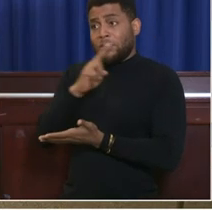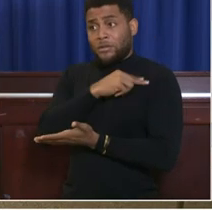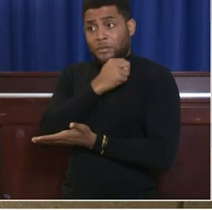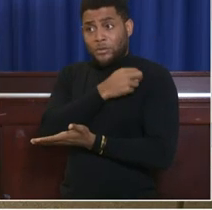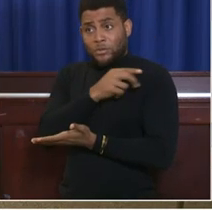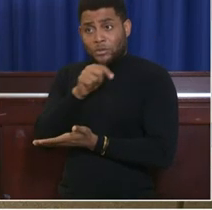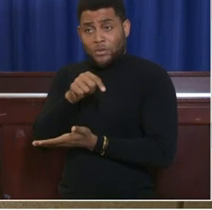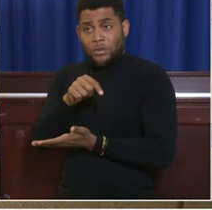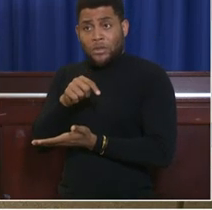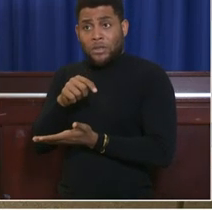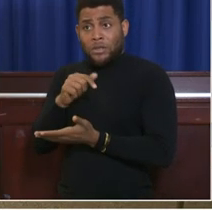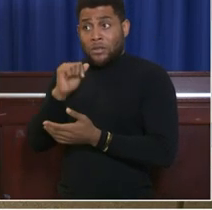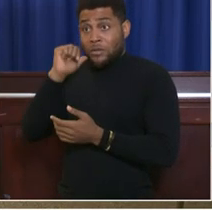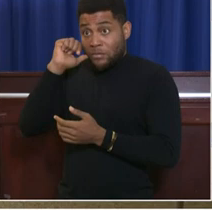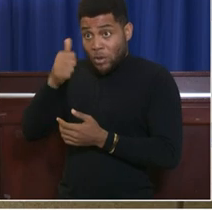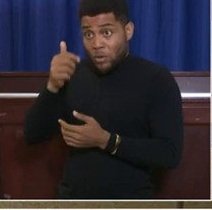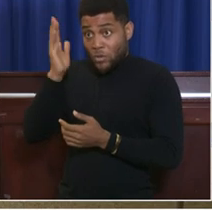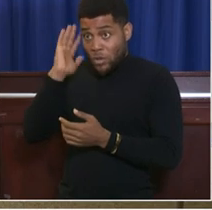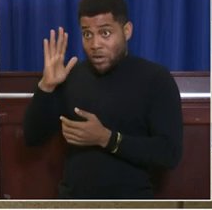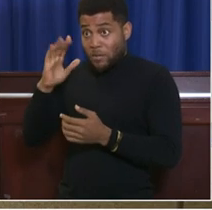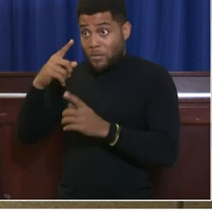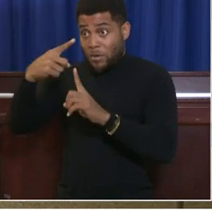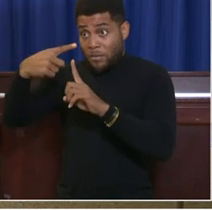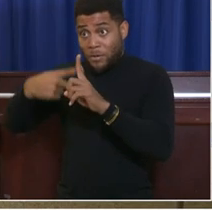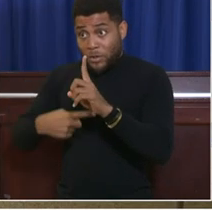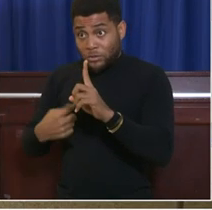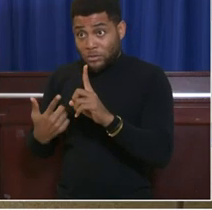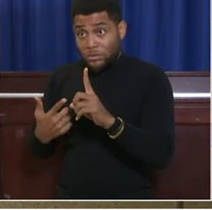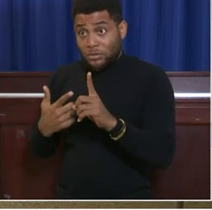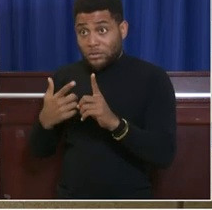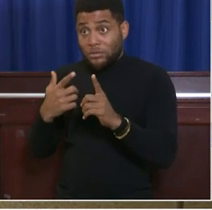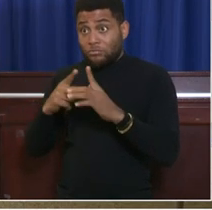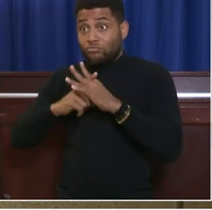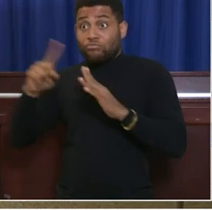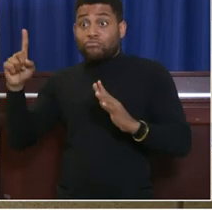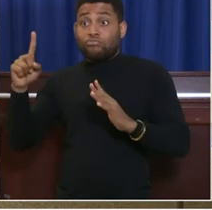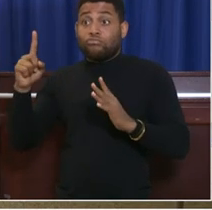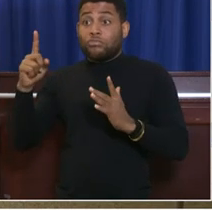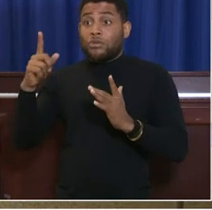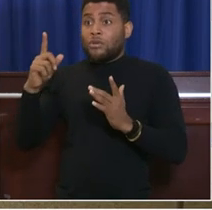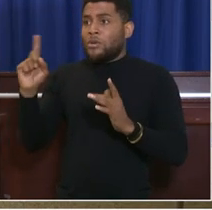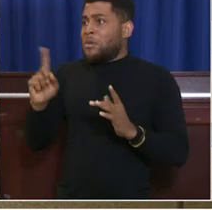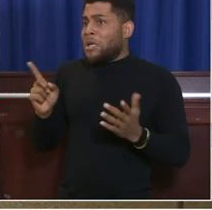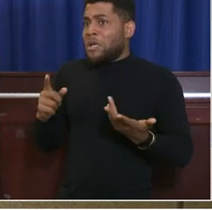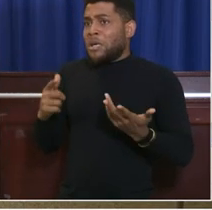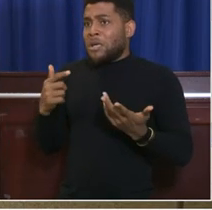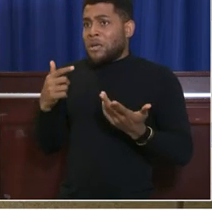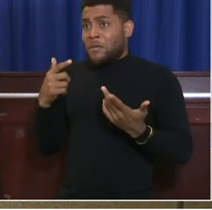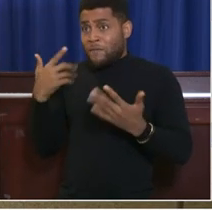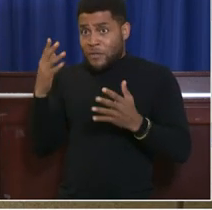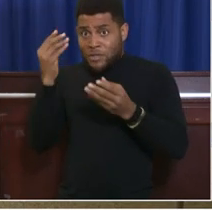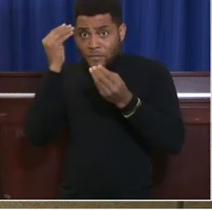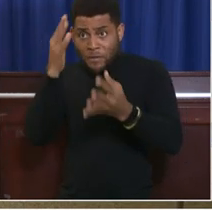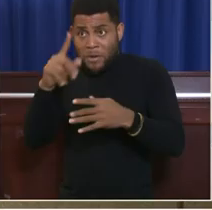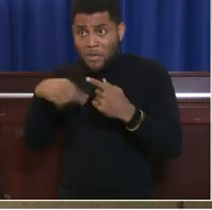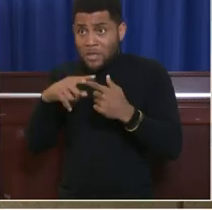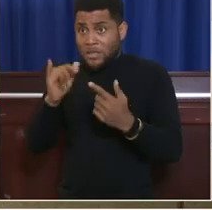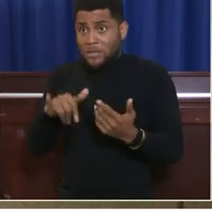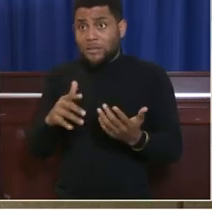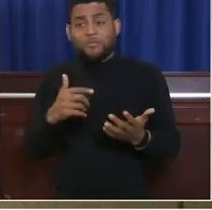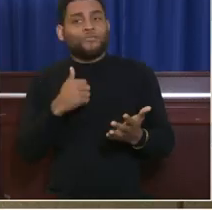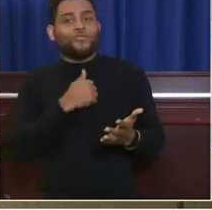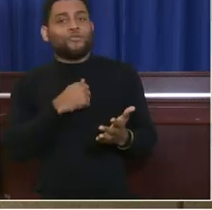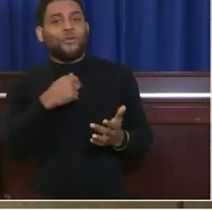or any update there. Christopher Haynes. Okay, I'll have MPD brief you. We're going to stay on topic. Okay, thank you, everybody.